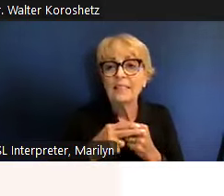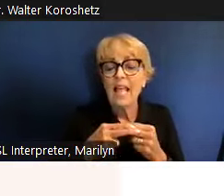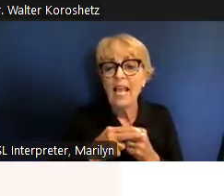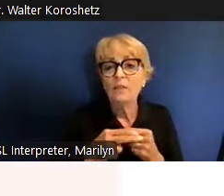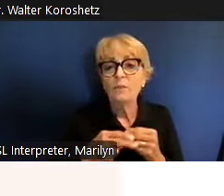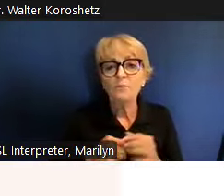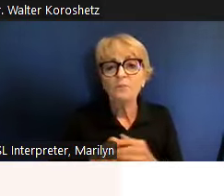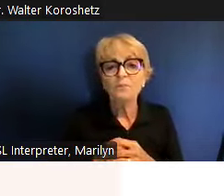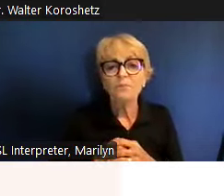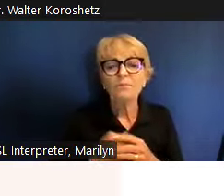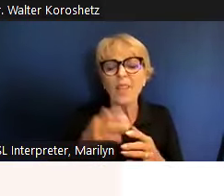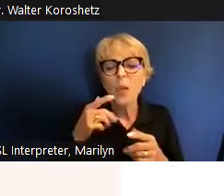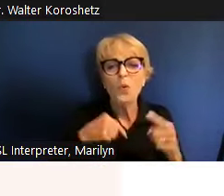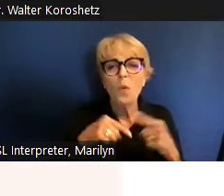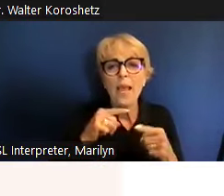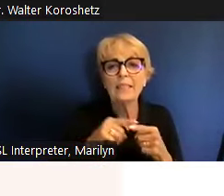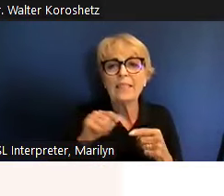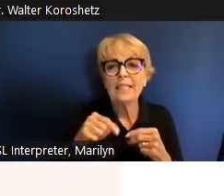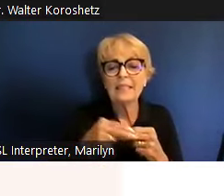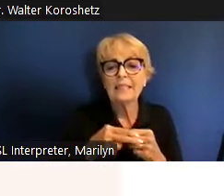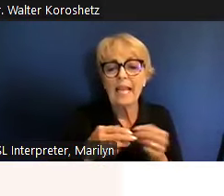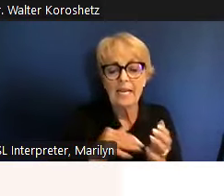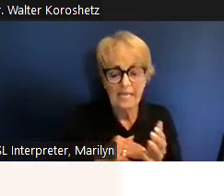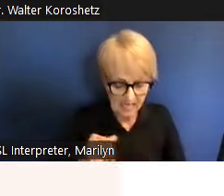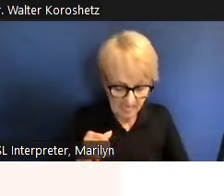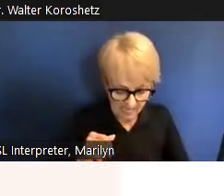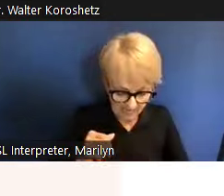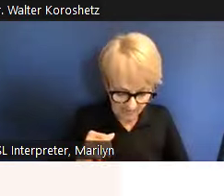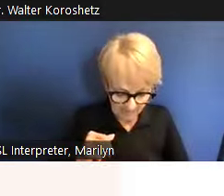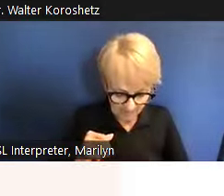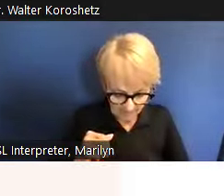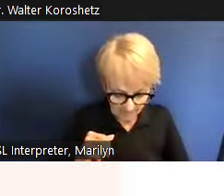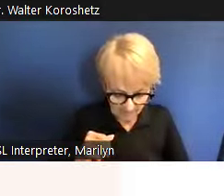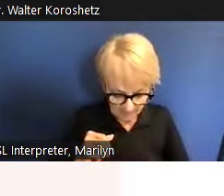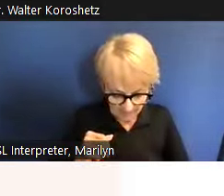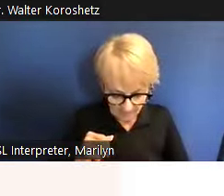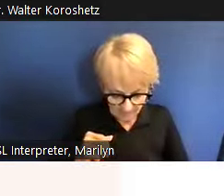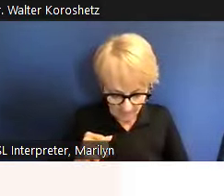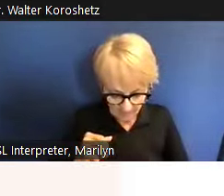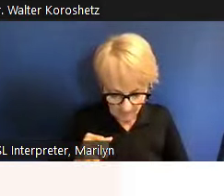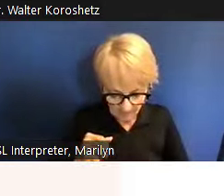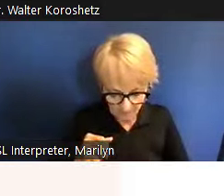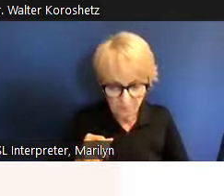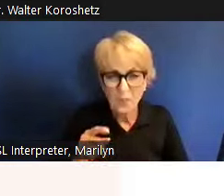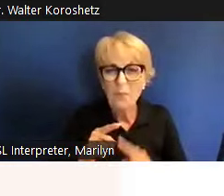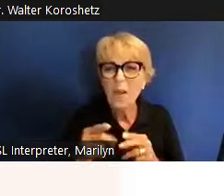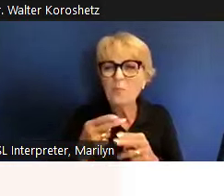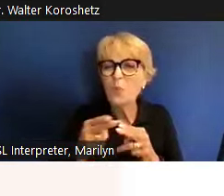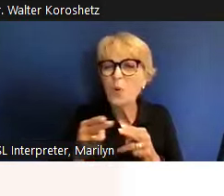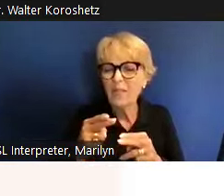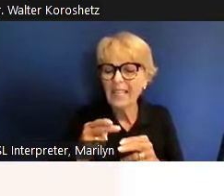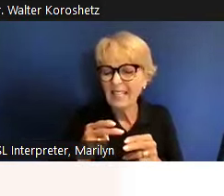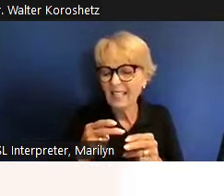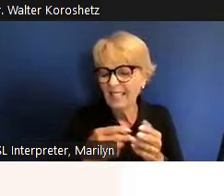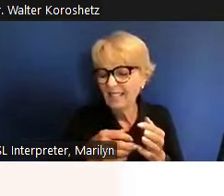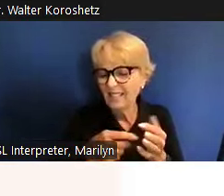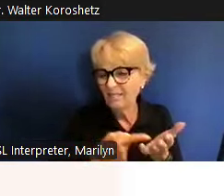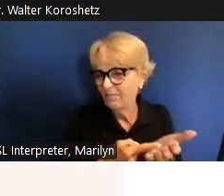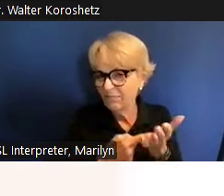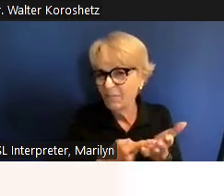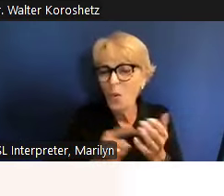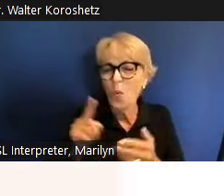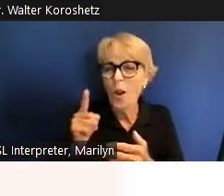I'm going to circle back to this slide once again, but I just want to briefly touch on where is the research headed right